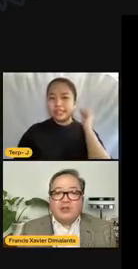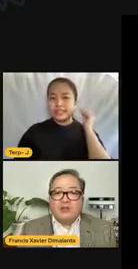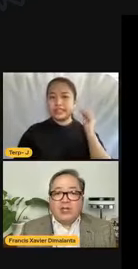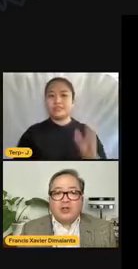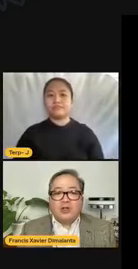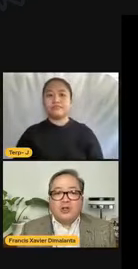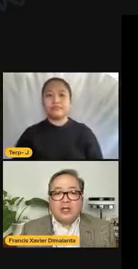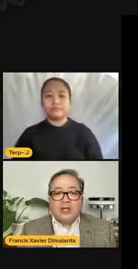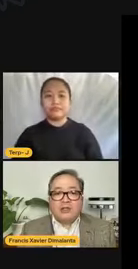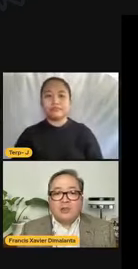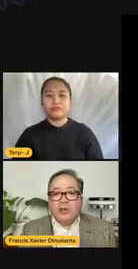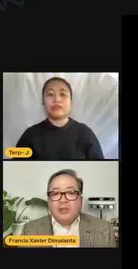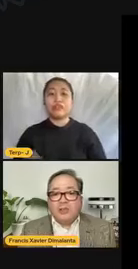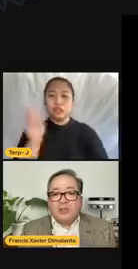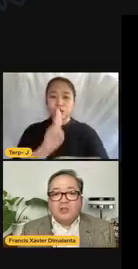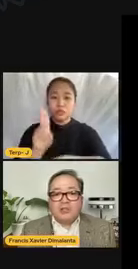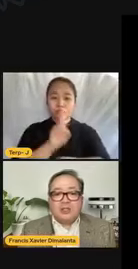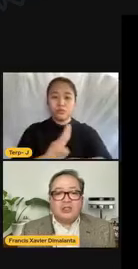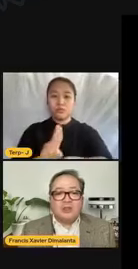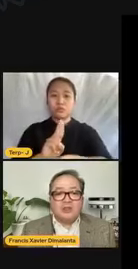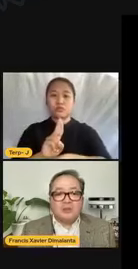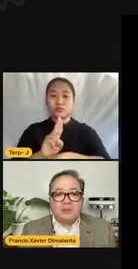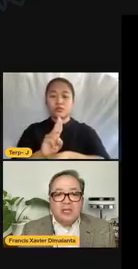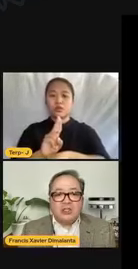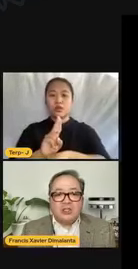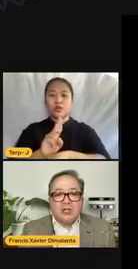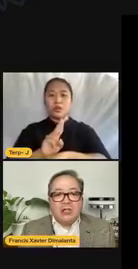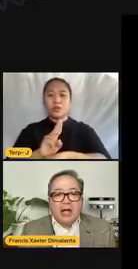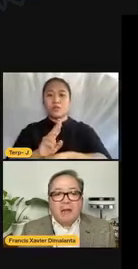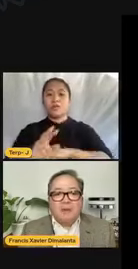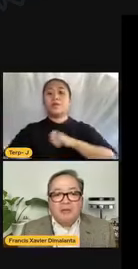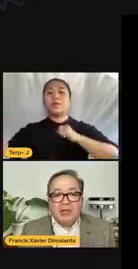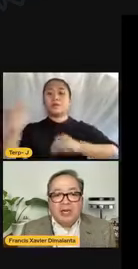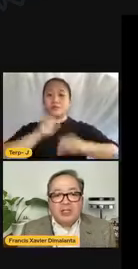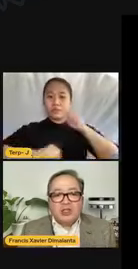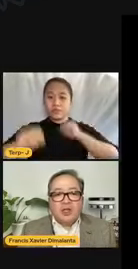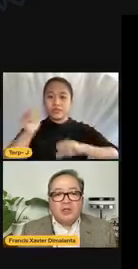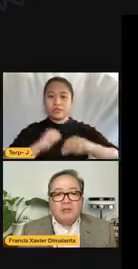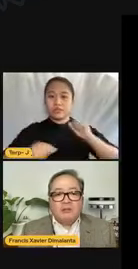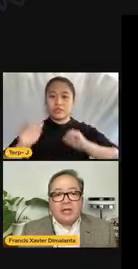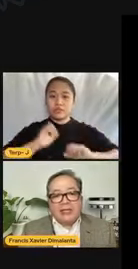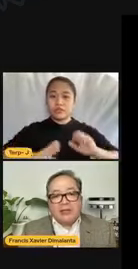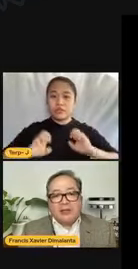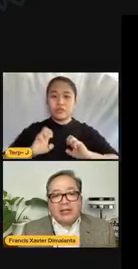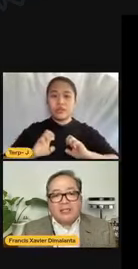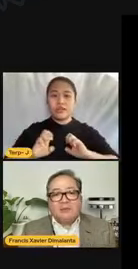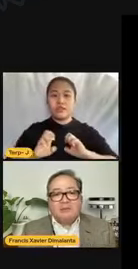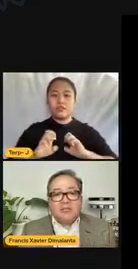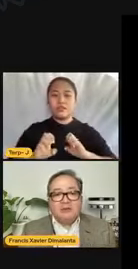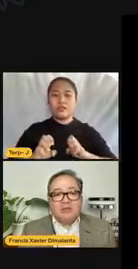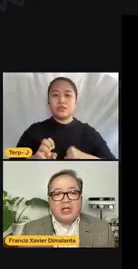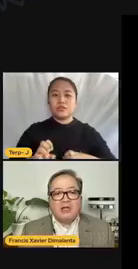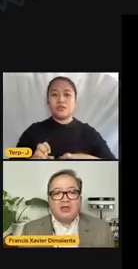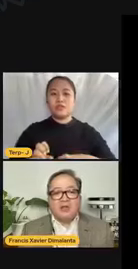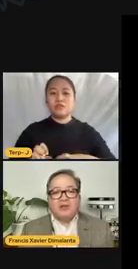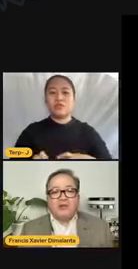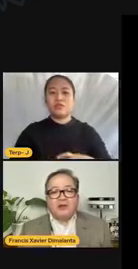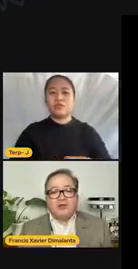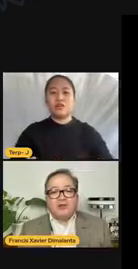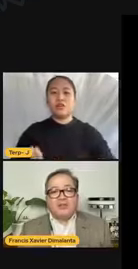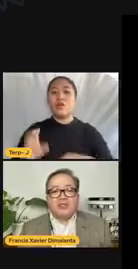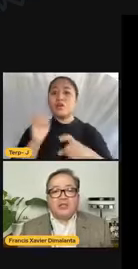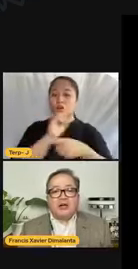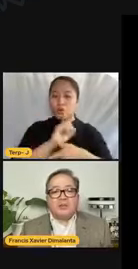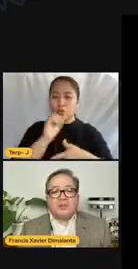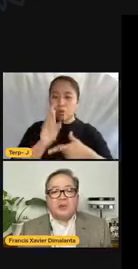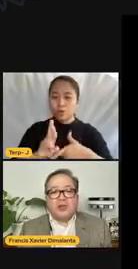The use of gestural learning as a way to bridge transition to speech. Amplification, like hearing aids, may be used, and early referral